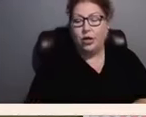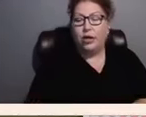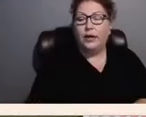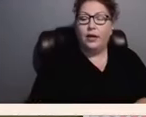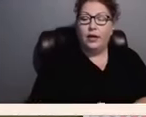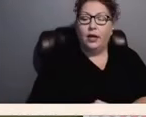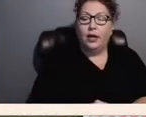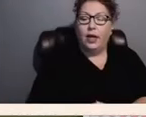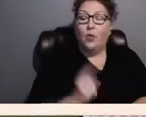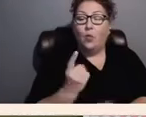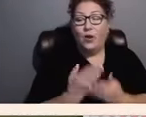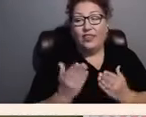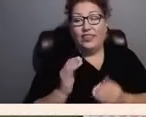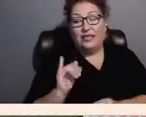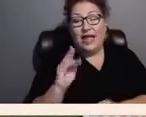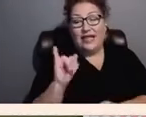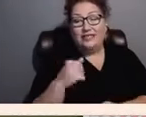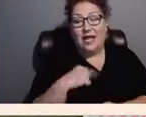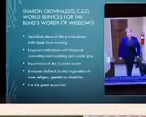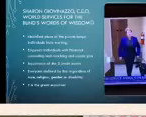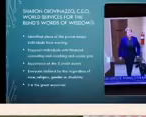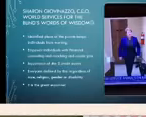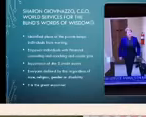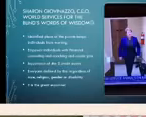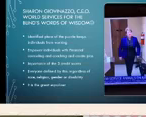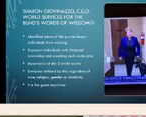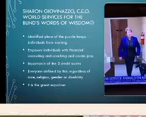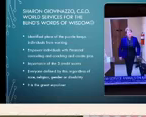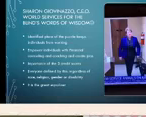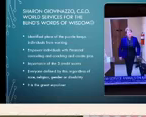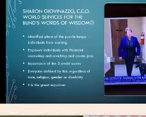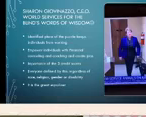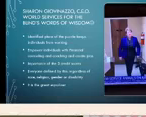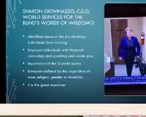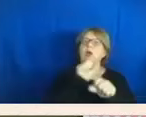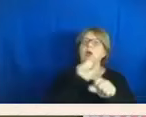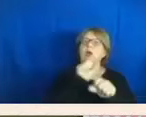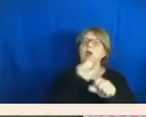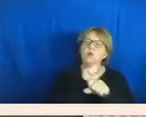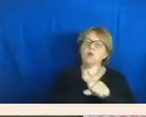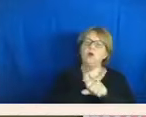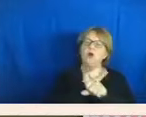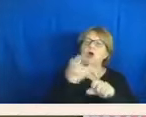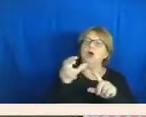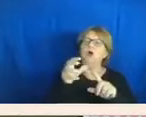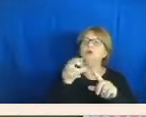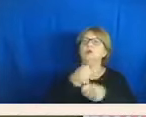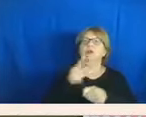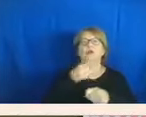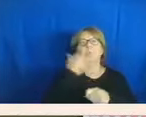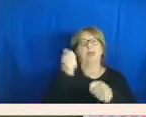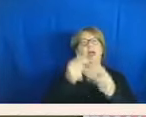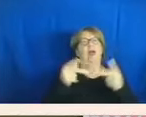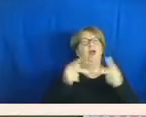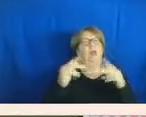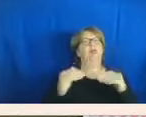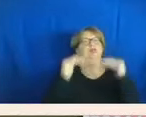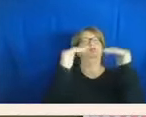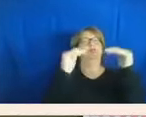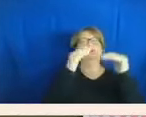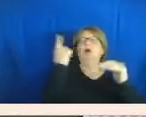things, Nancy, I really like what you said about you want work to put you in a better place. And it's always better to work than it is not